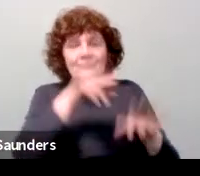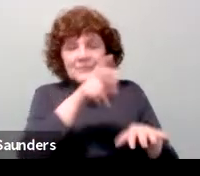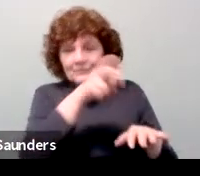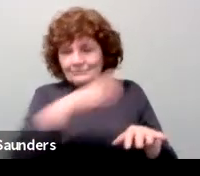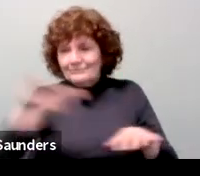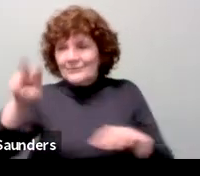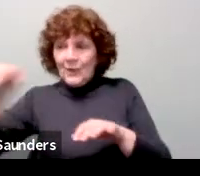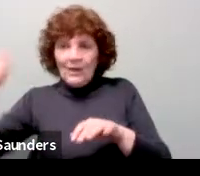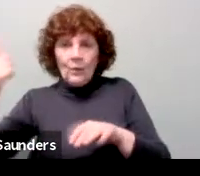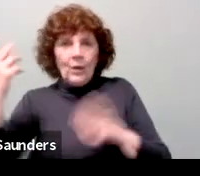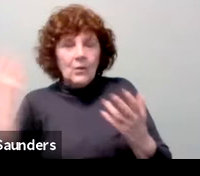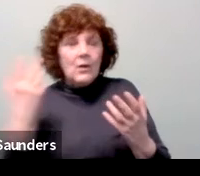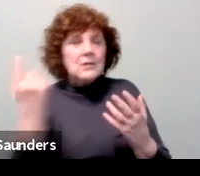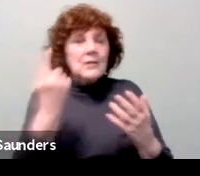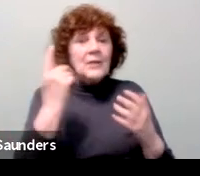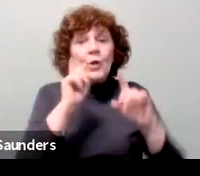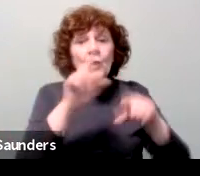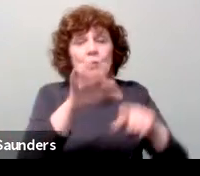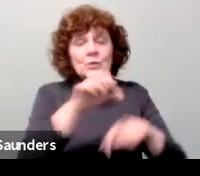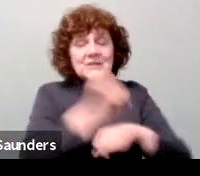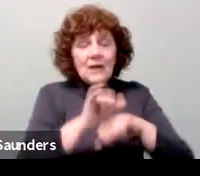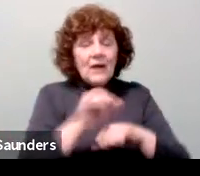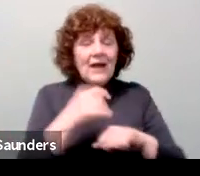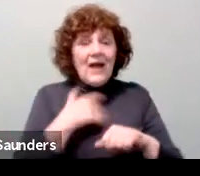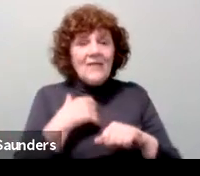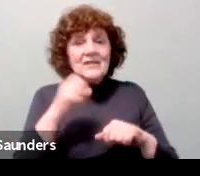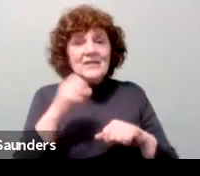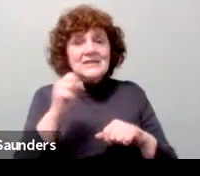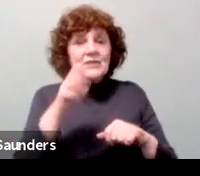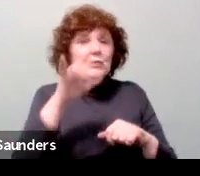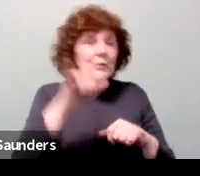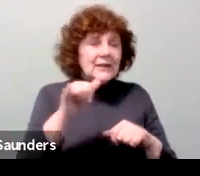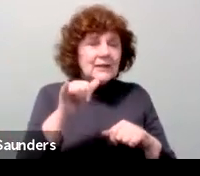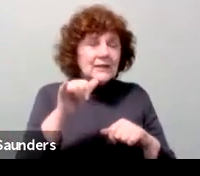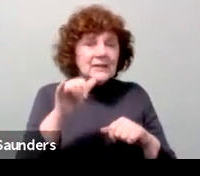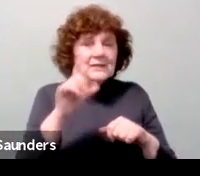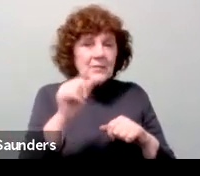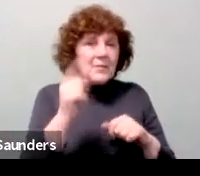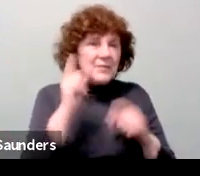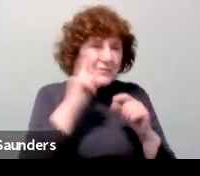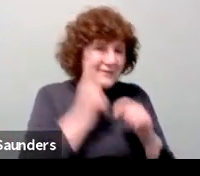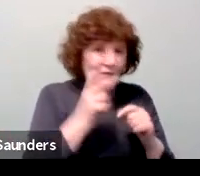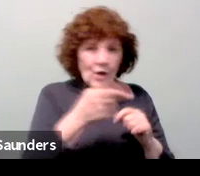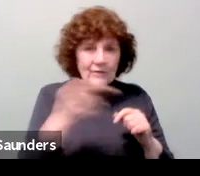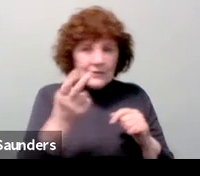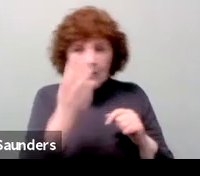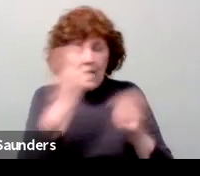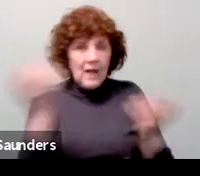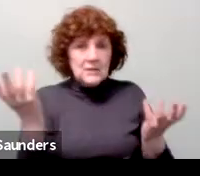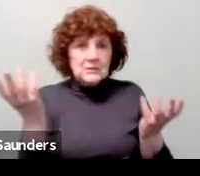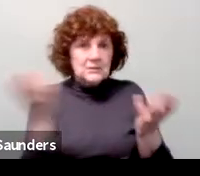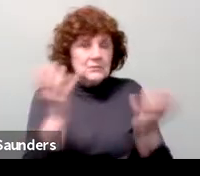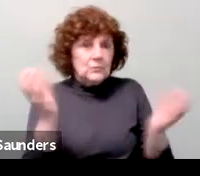sensory-related disability, had no one to communicate, say they were deaf, hard of hearing, or blind, and had no